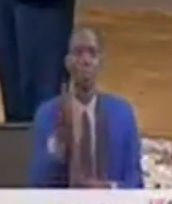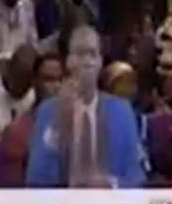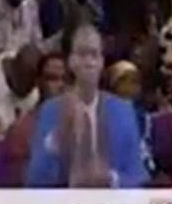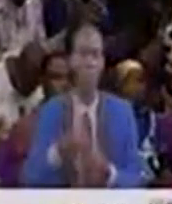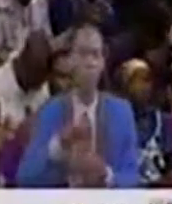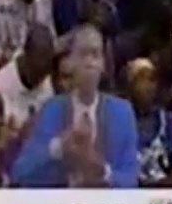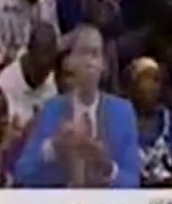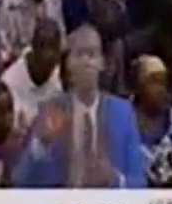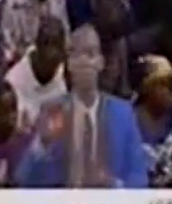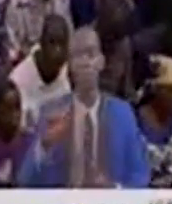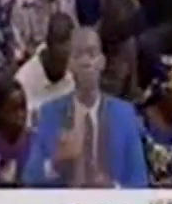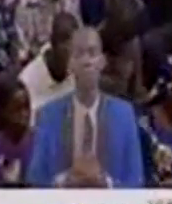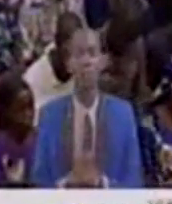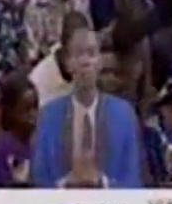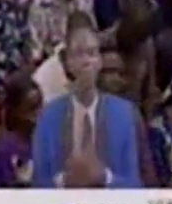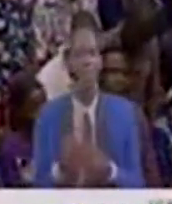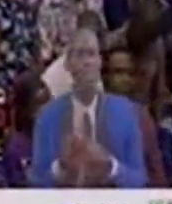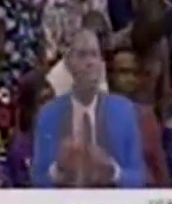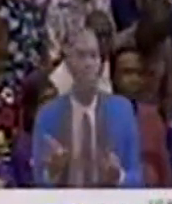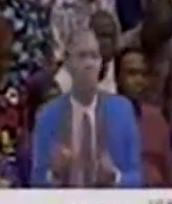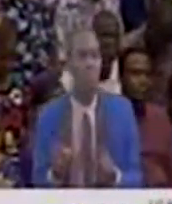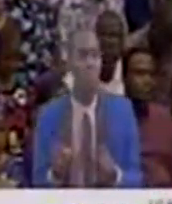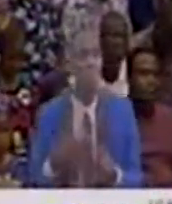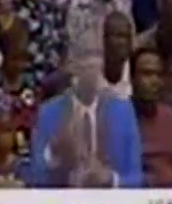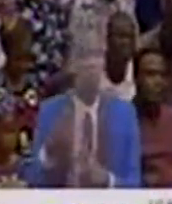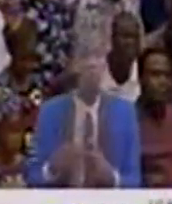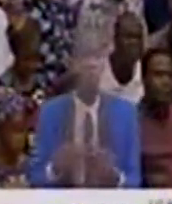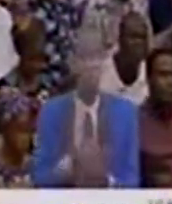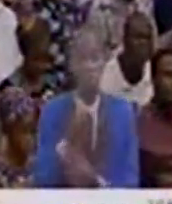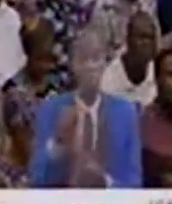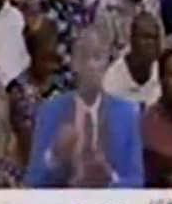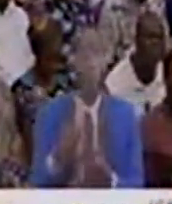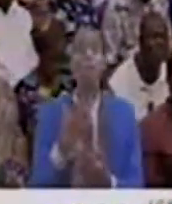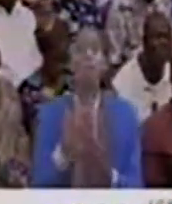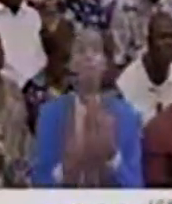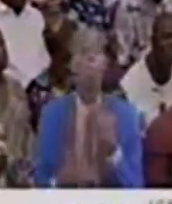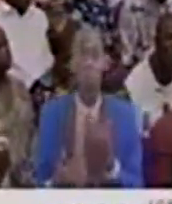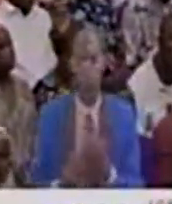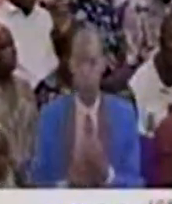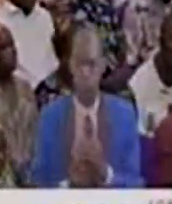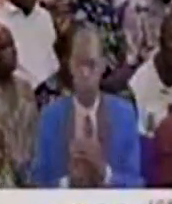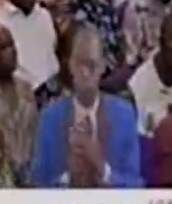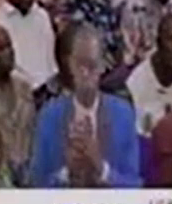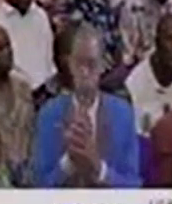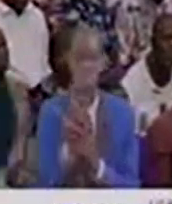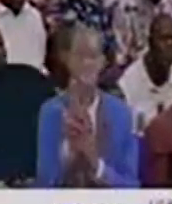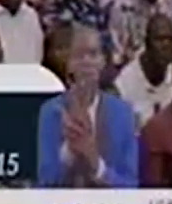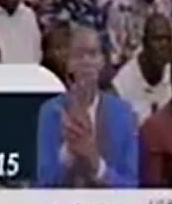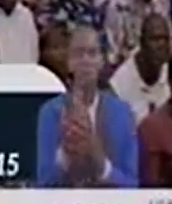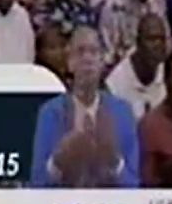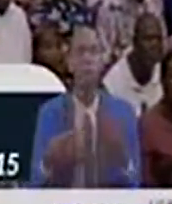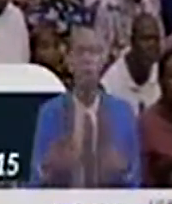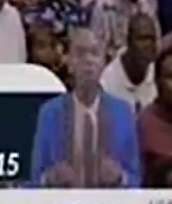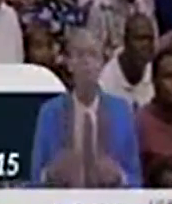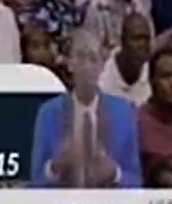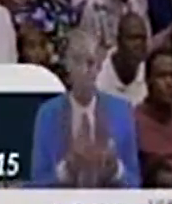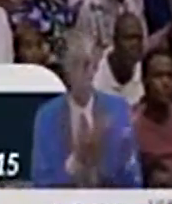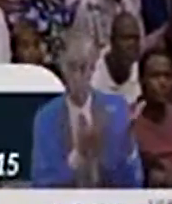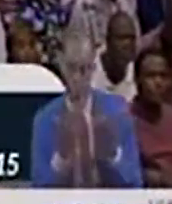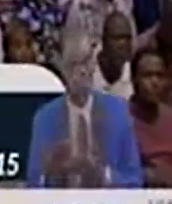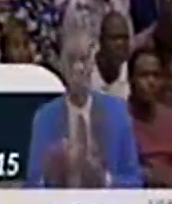says, but then, when lust has conceived, it bringeth forth sin.